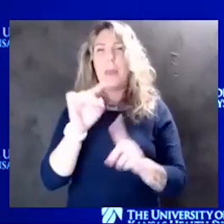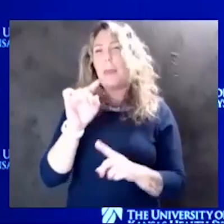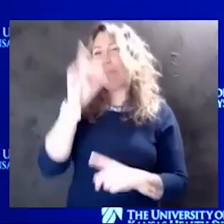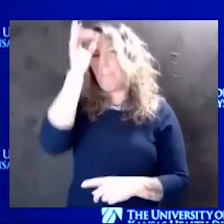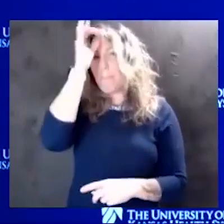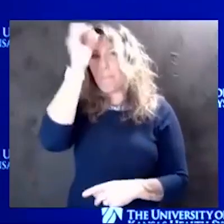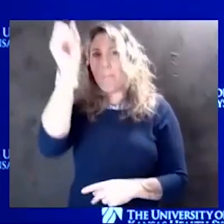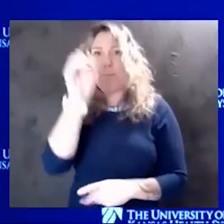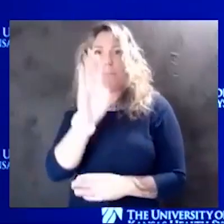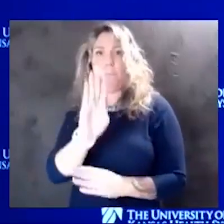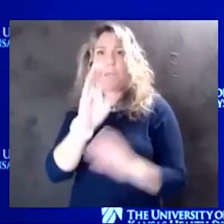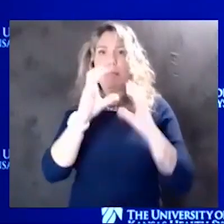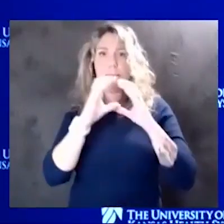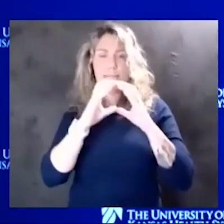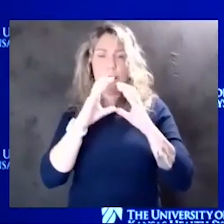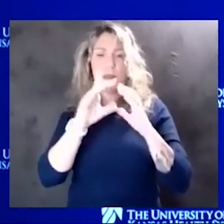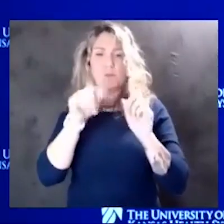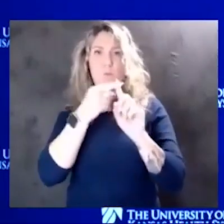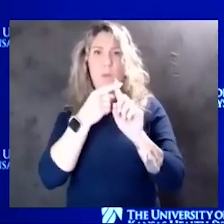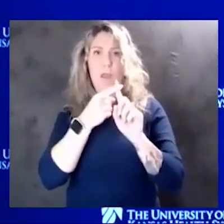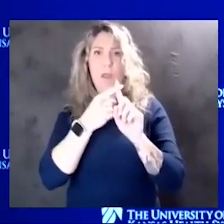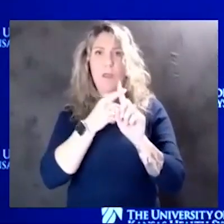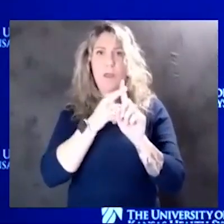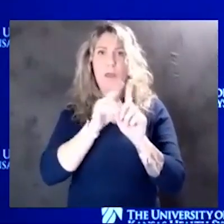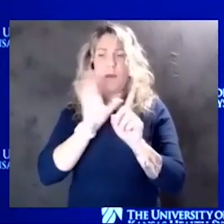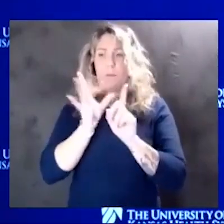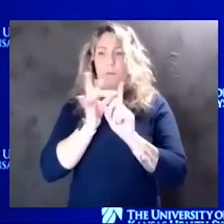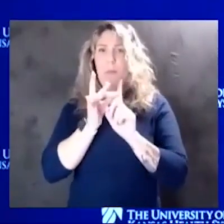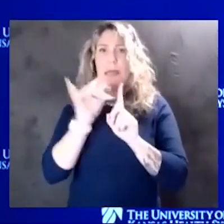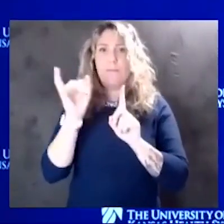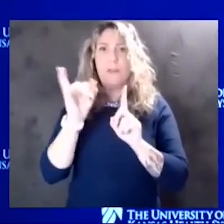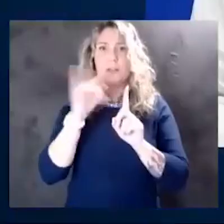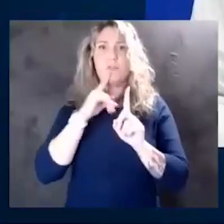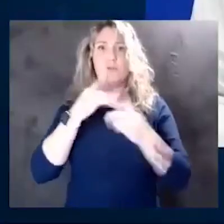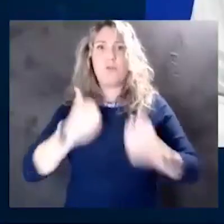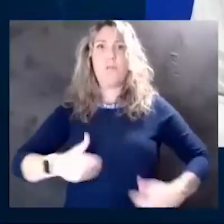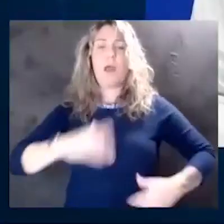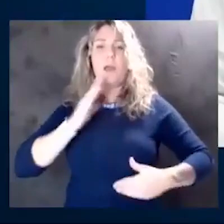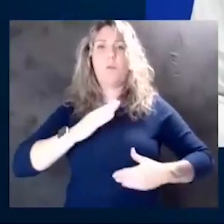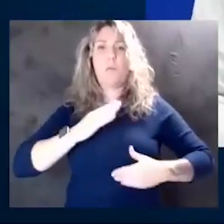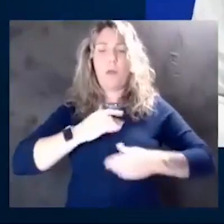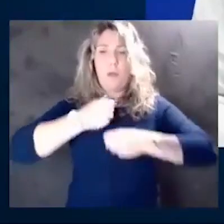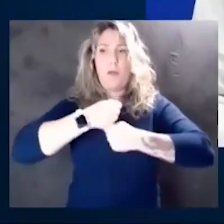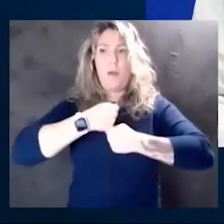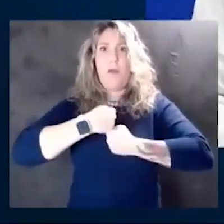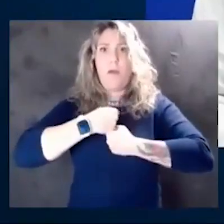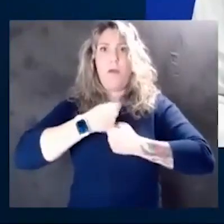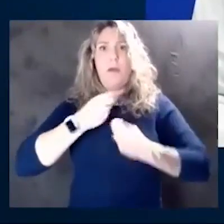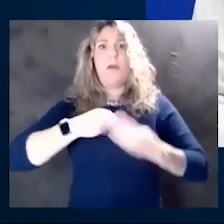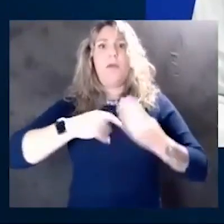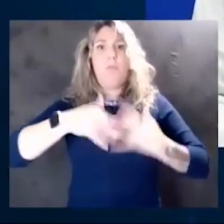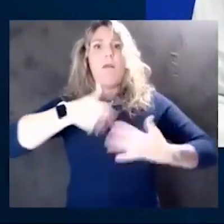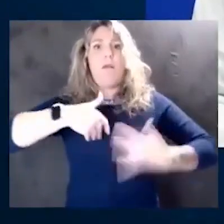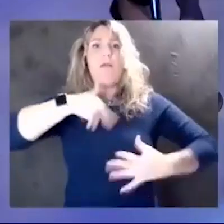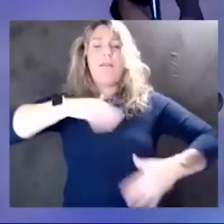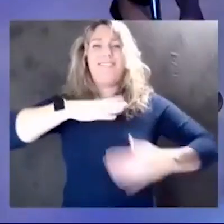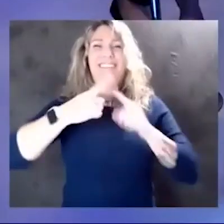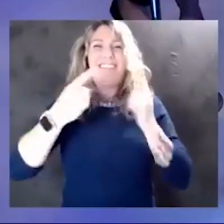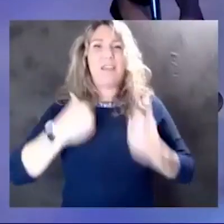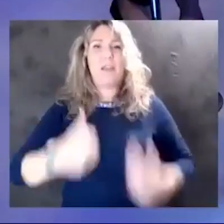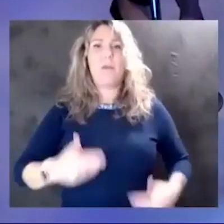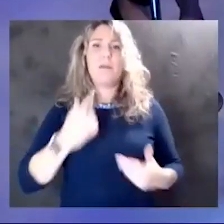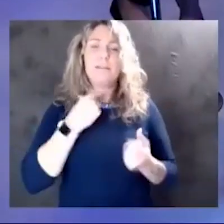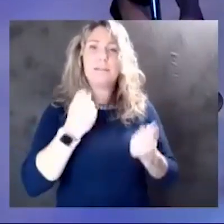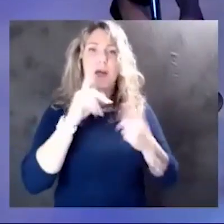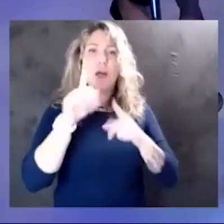the infection, are then quickly ramped up to create those antibody levels as well. Dr. Seitz, I have a lung question. Please clear this up for Donnie. She